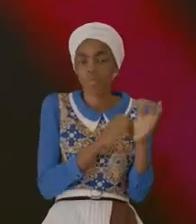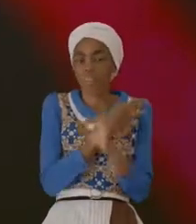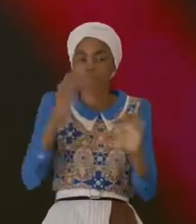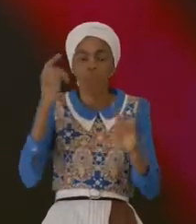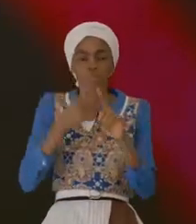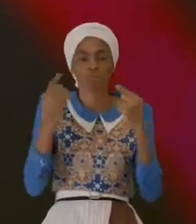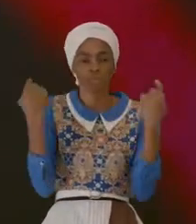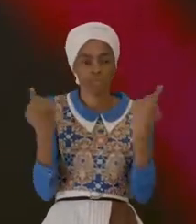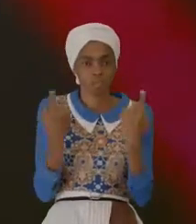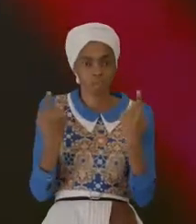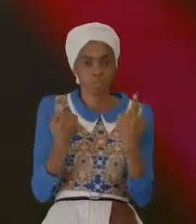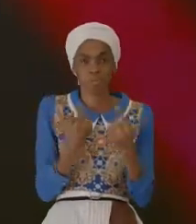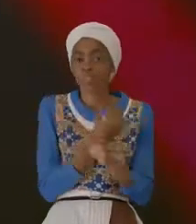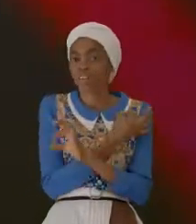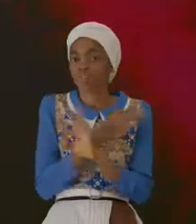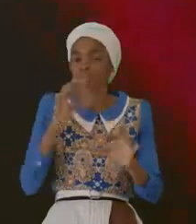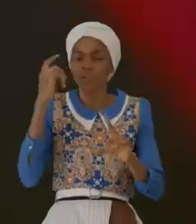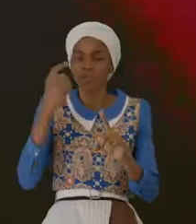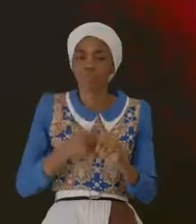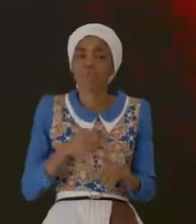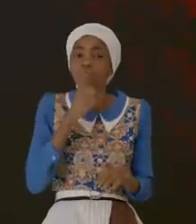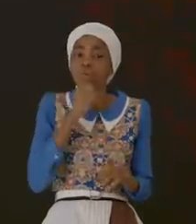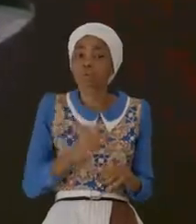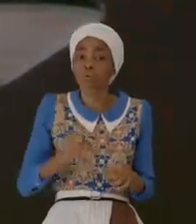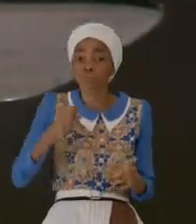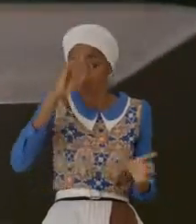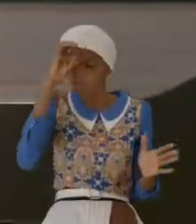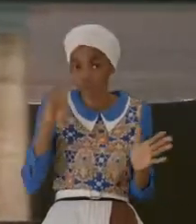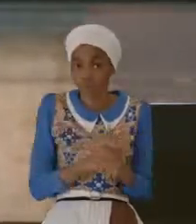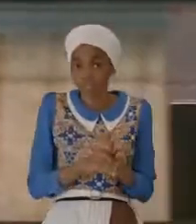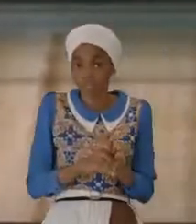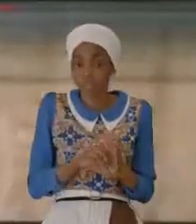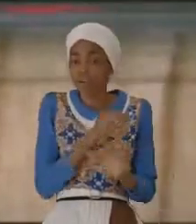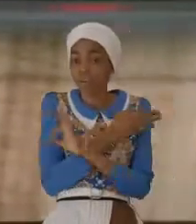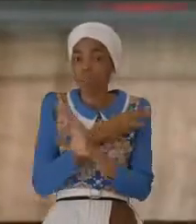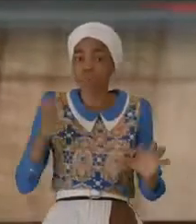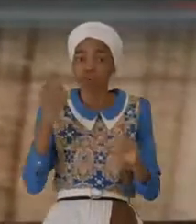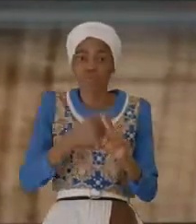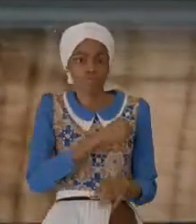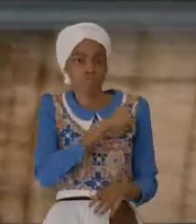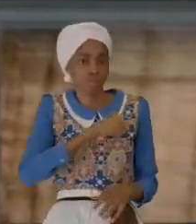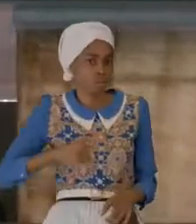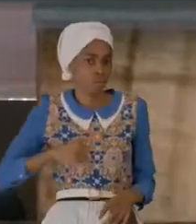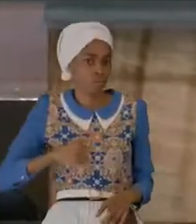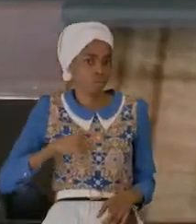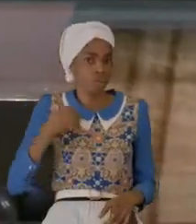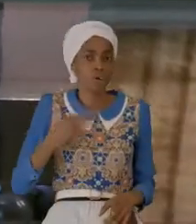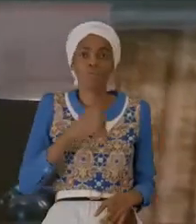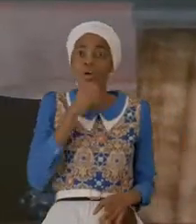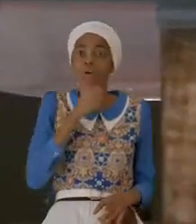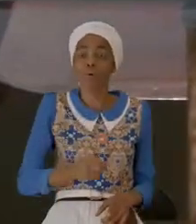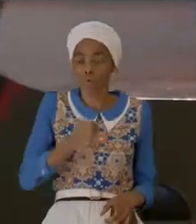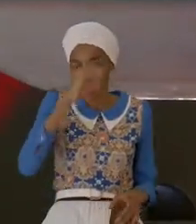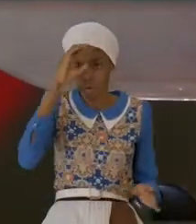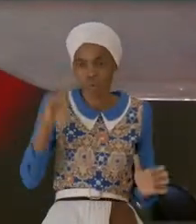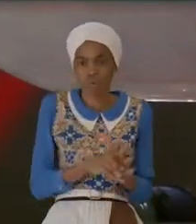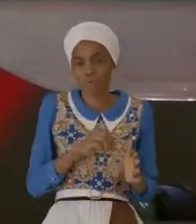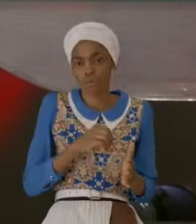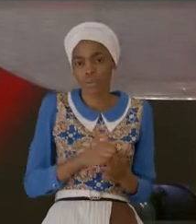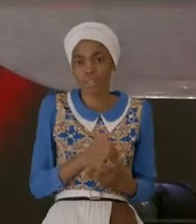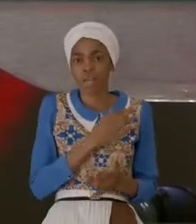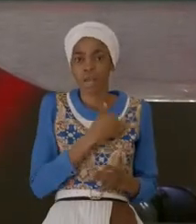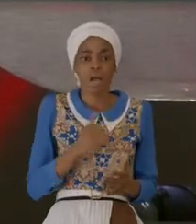free from the old Covenant free from the circumcision of the old Covenant